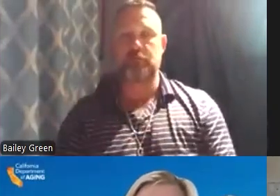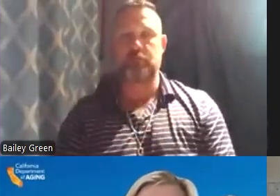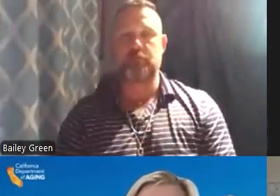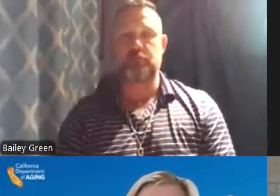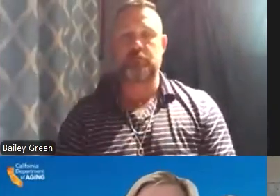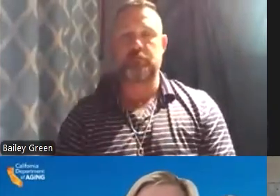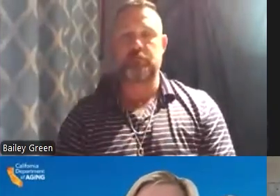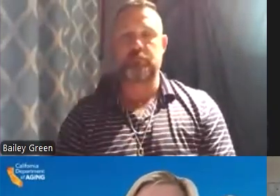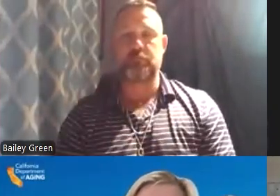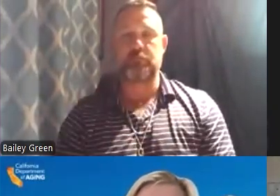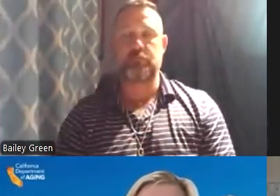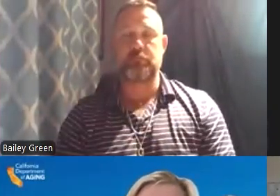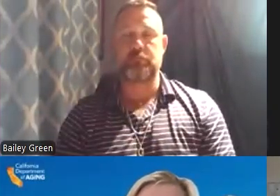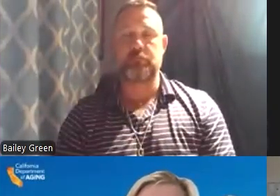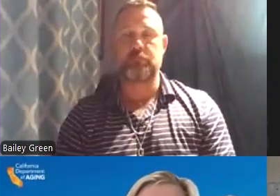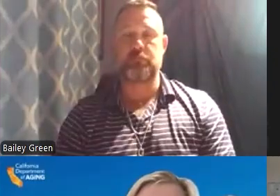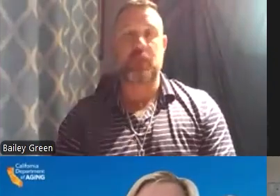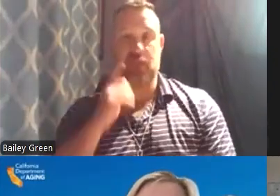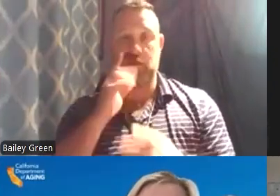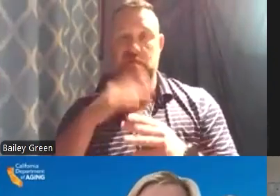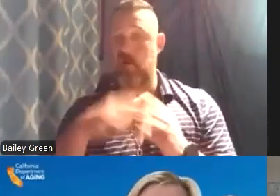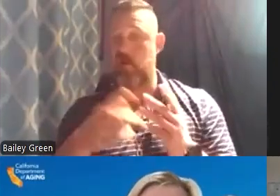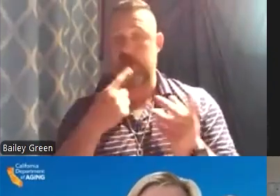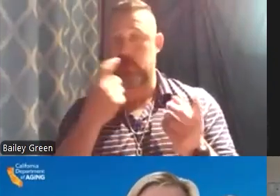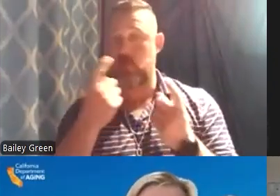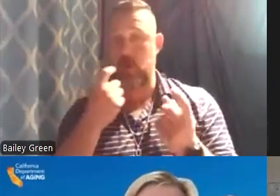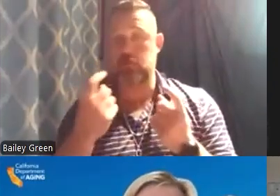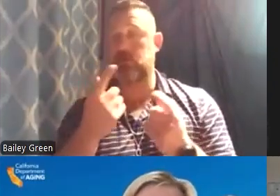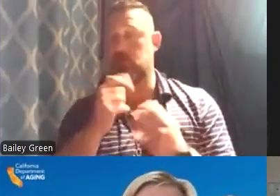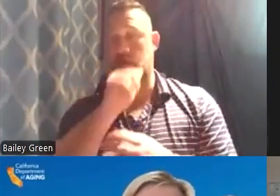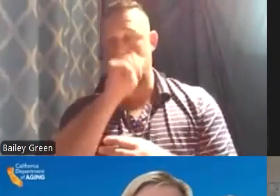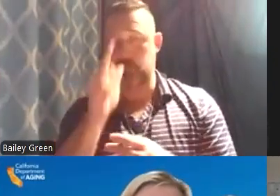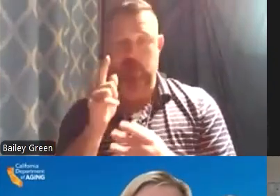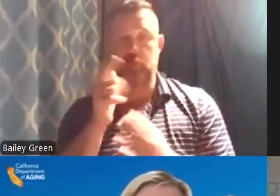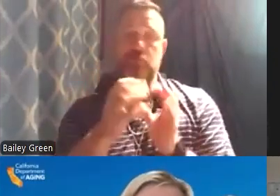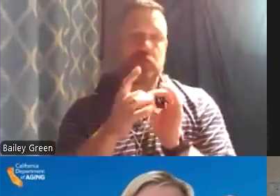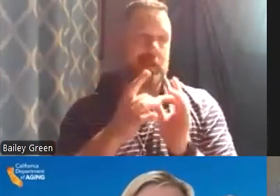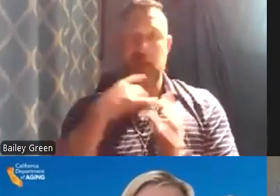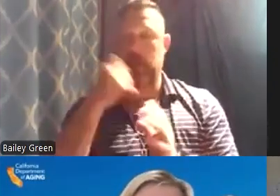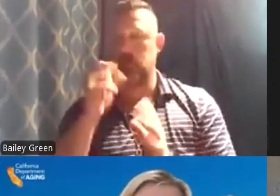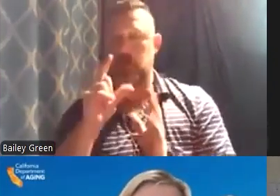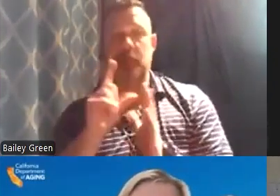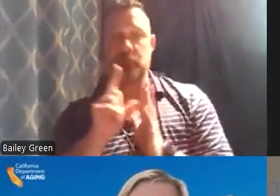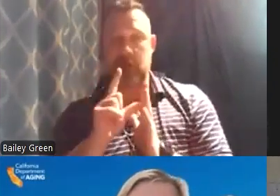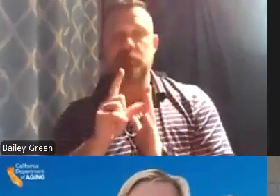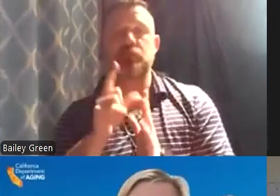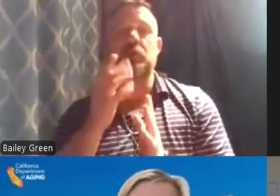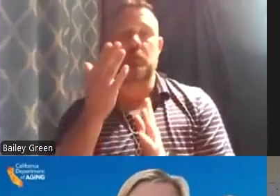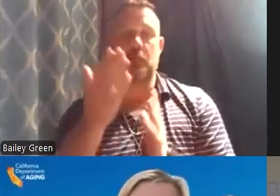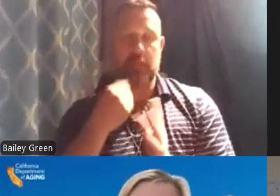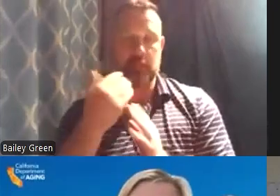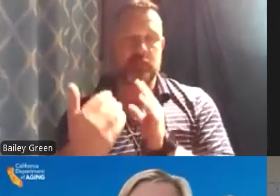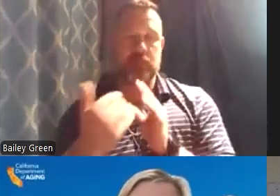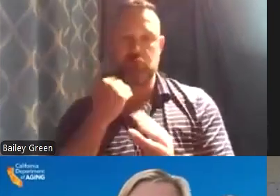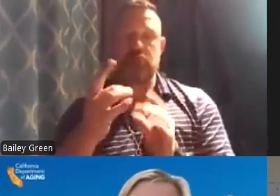that is all. I'd be happy to, if there's any questions you have on any Alzheimer's related, aging related legislation, please drop me a line. Happy